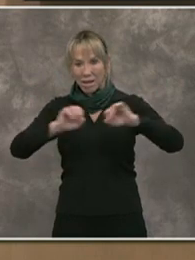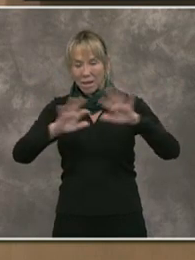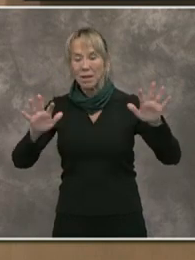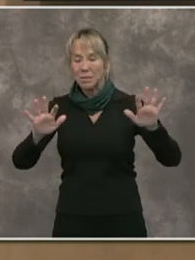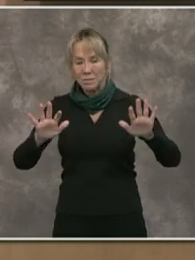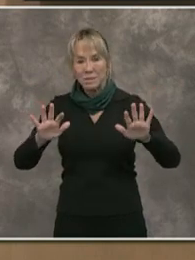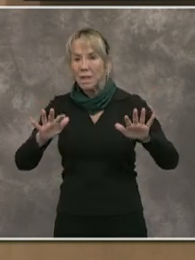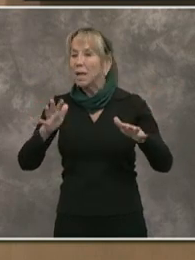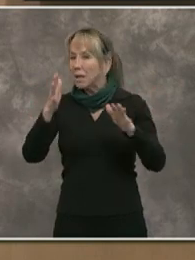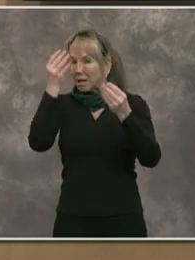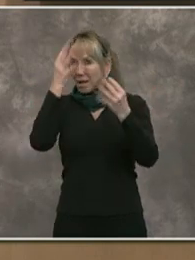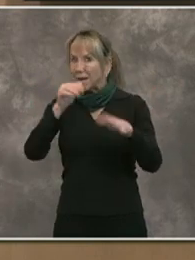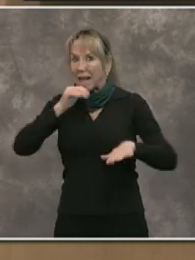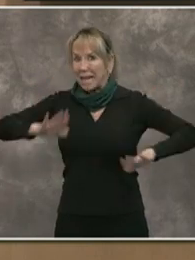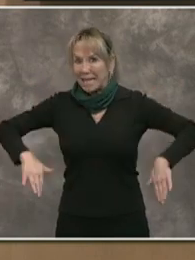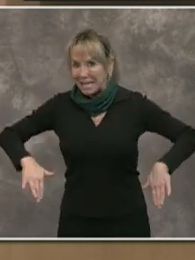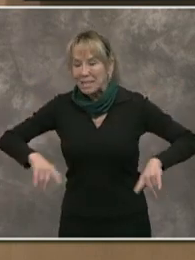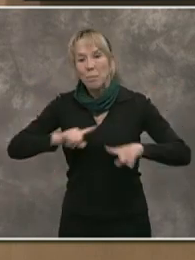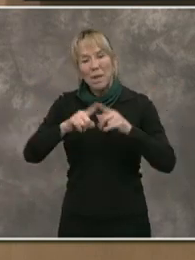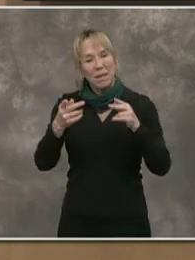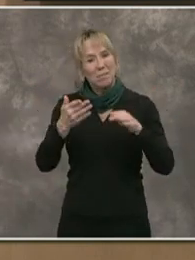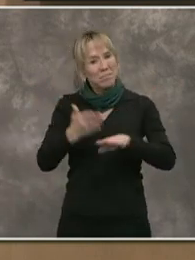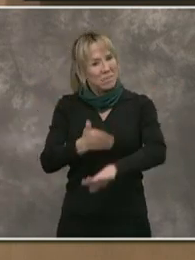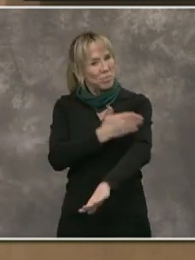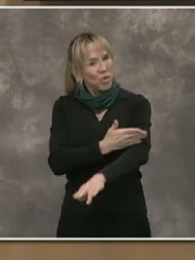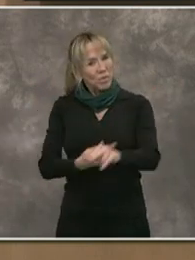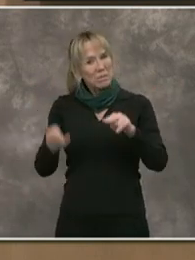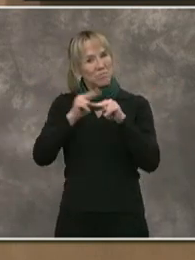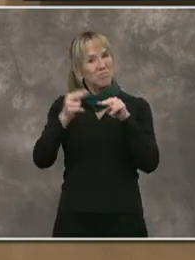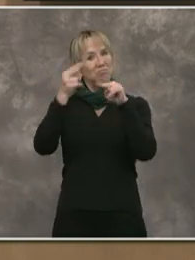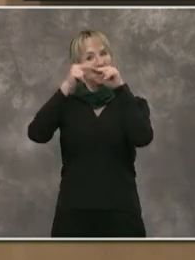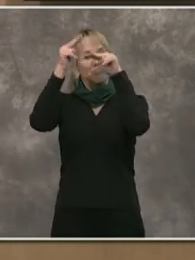we're not there yet. It's, again, improving, I would say, day by day.